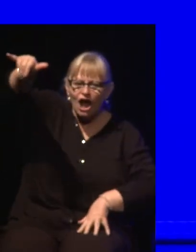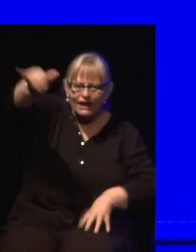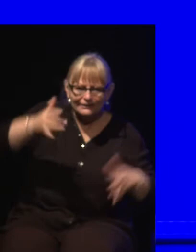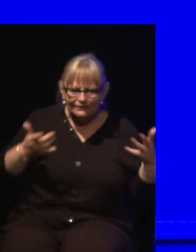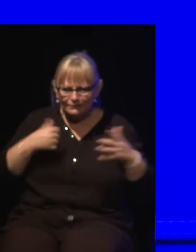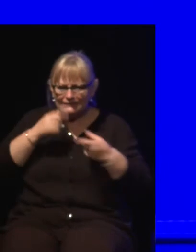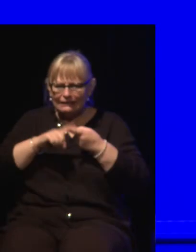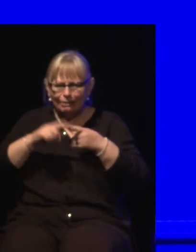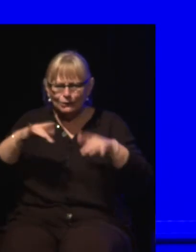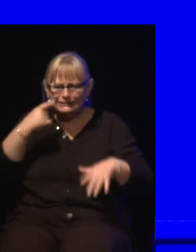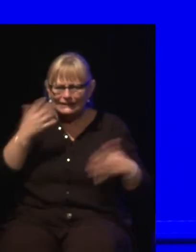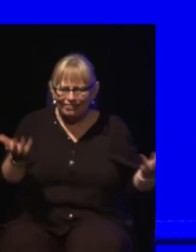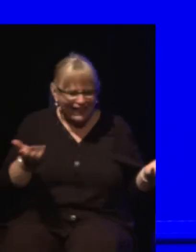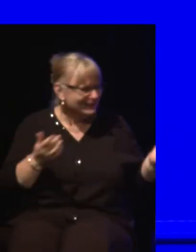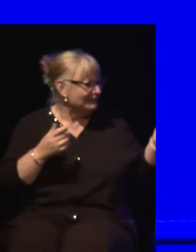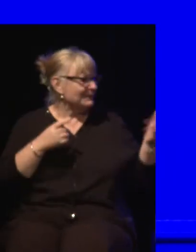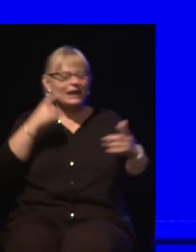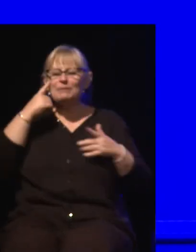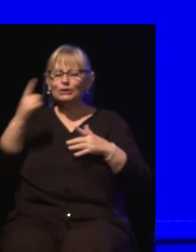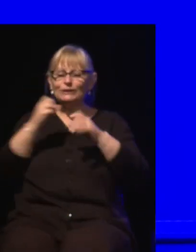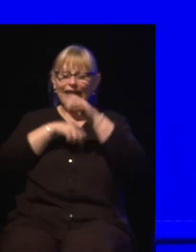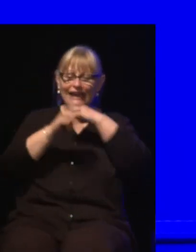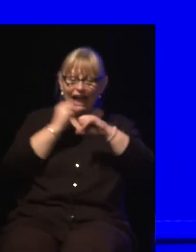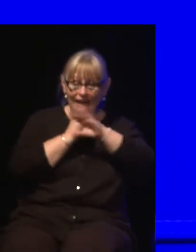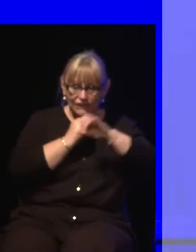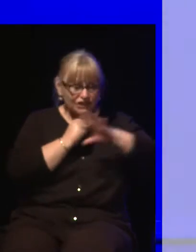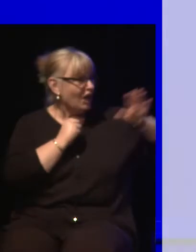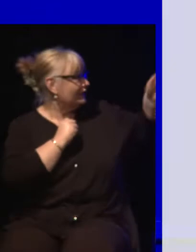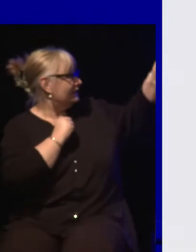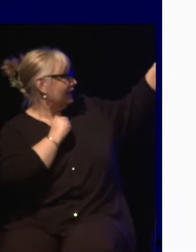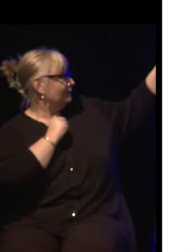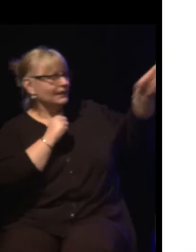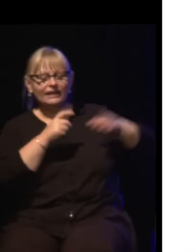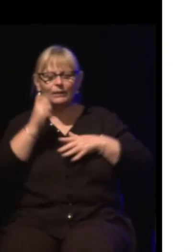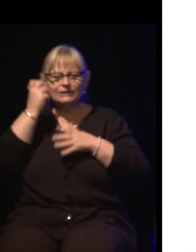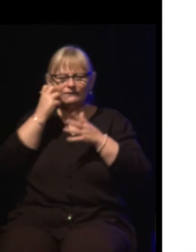And that kind of captivated the imagination of everybody. You saw it in advertising, like this ad for a Motorola.